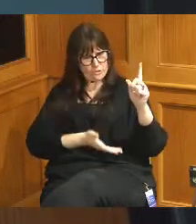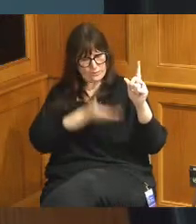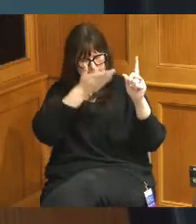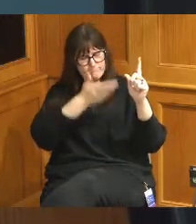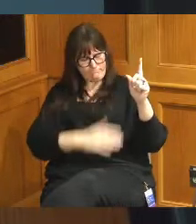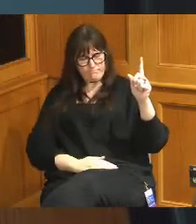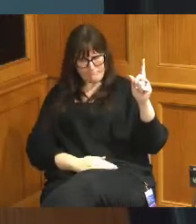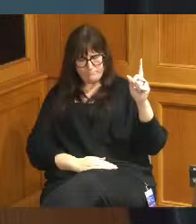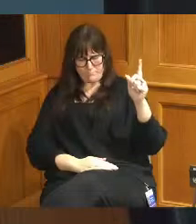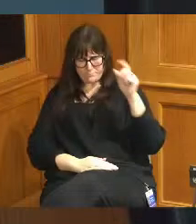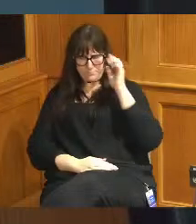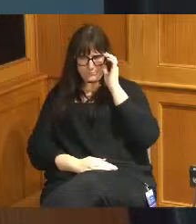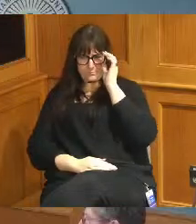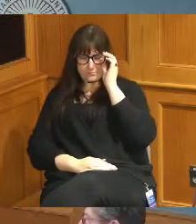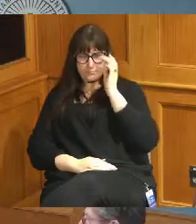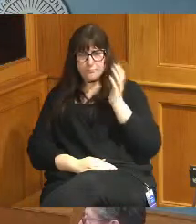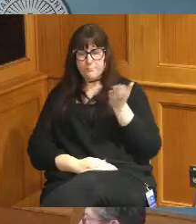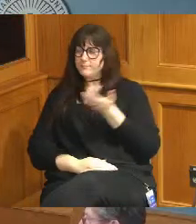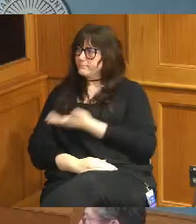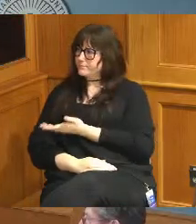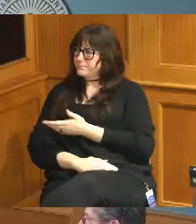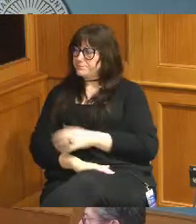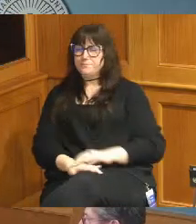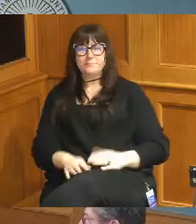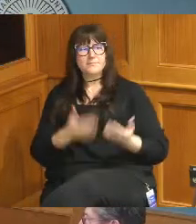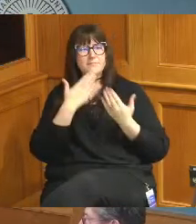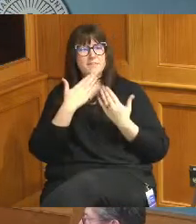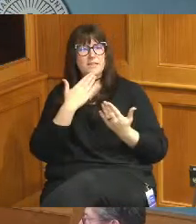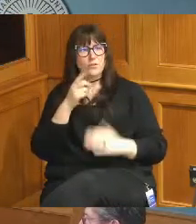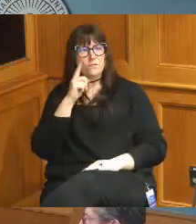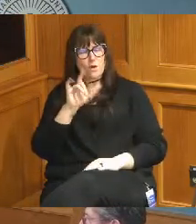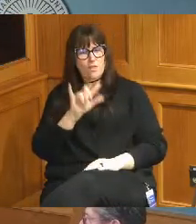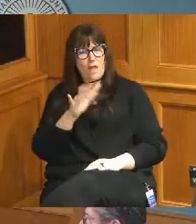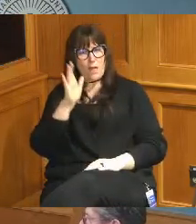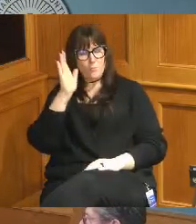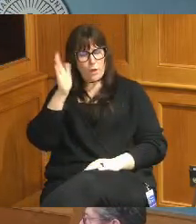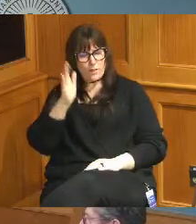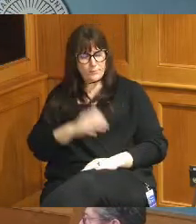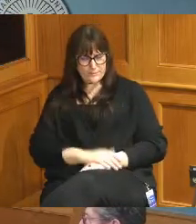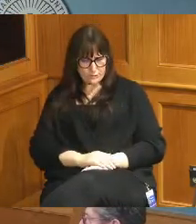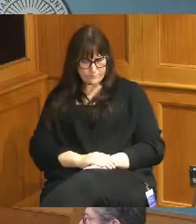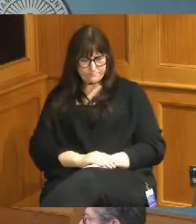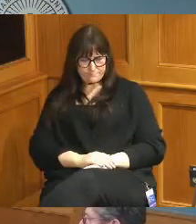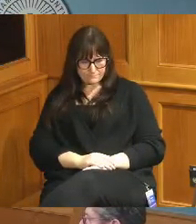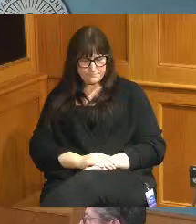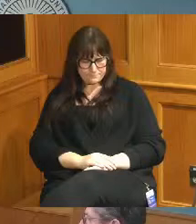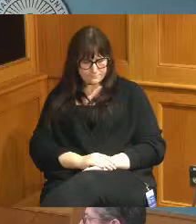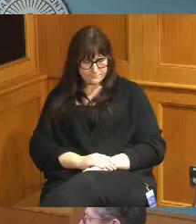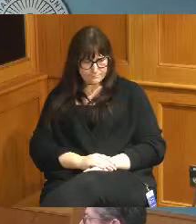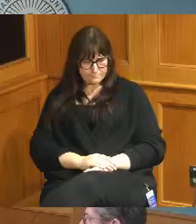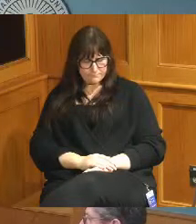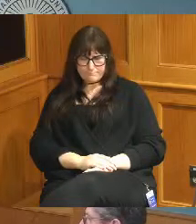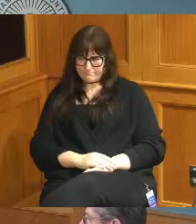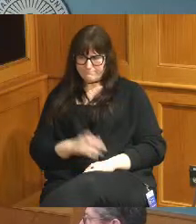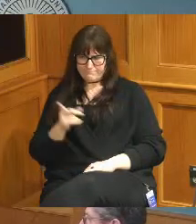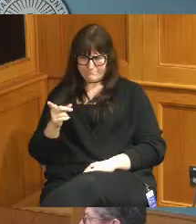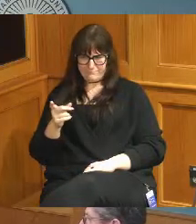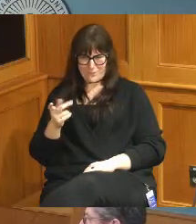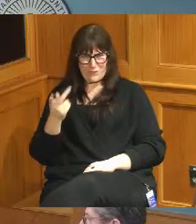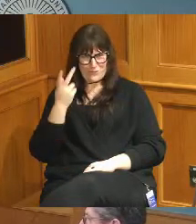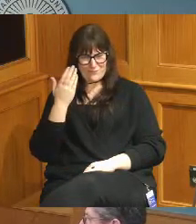here in Hamilton County. Commissioner Reese. Thank you. Thank you for the proclamation. Ken Parker and I have been knowing each